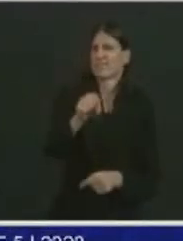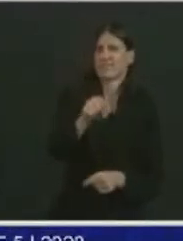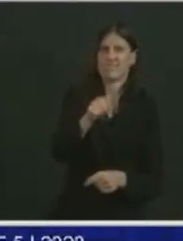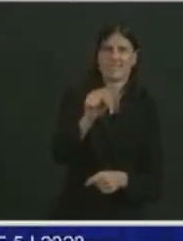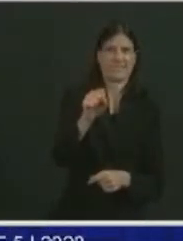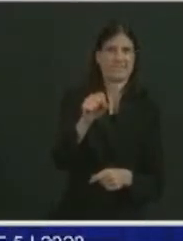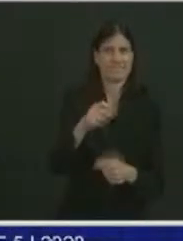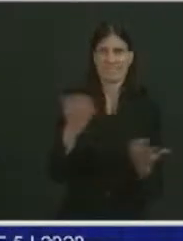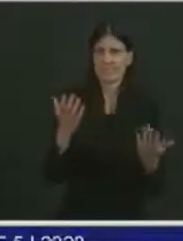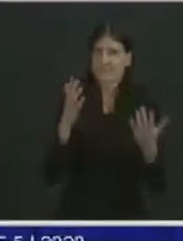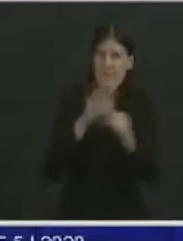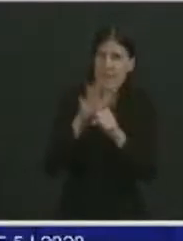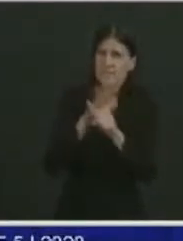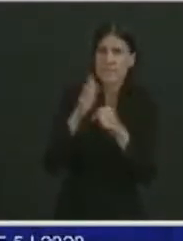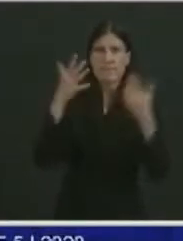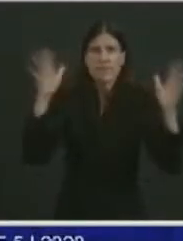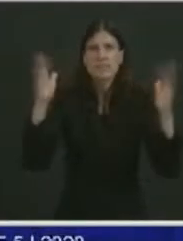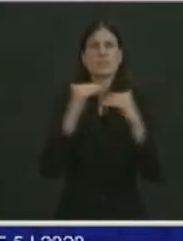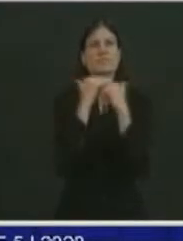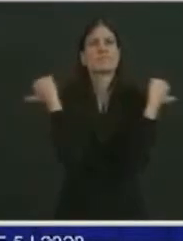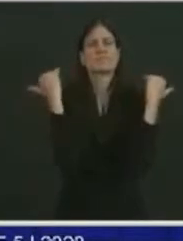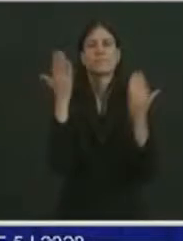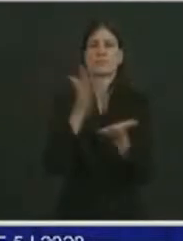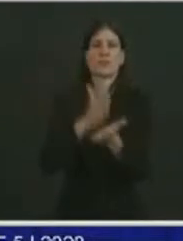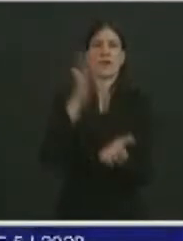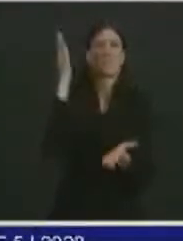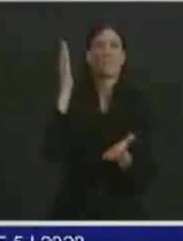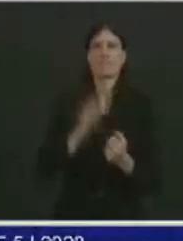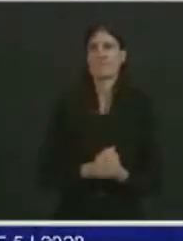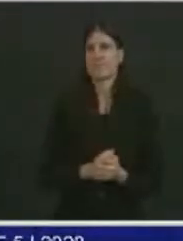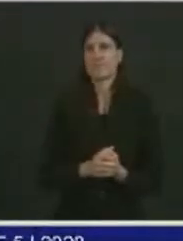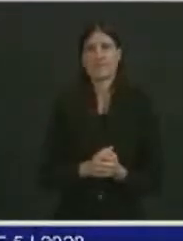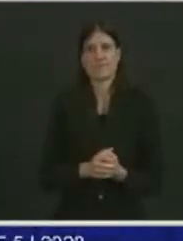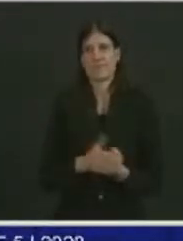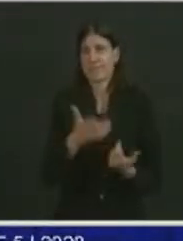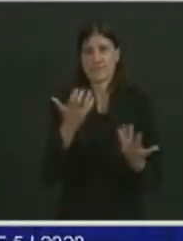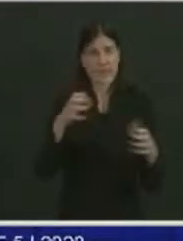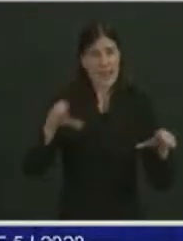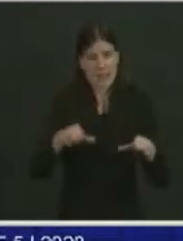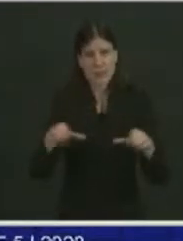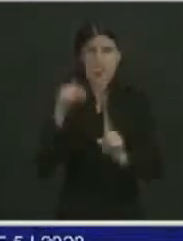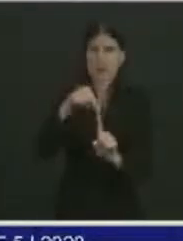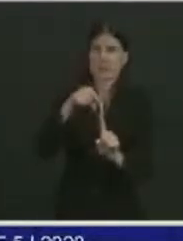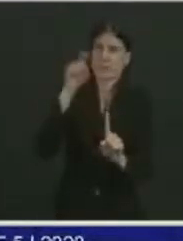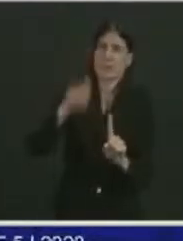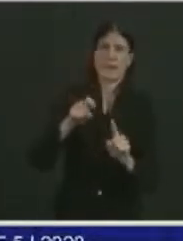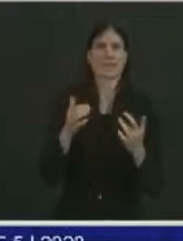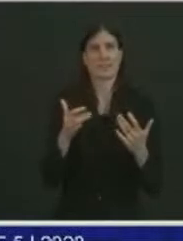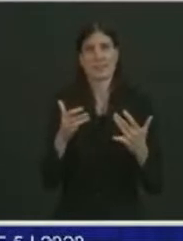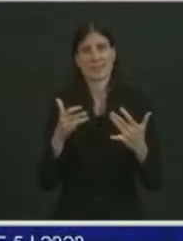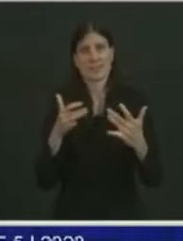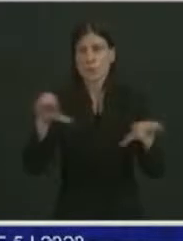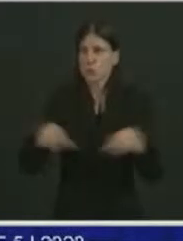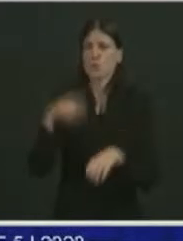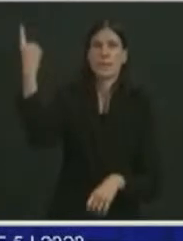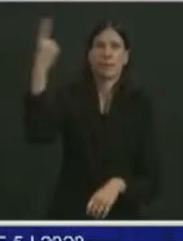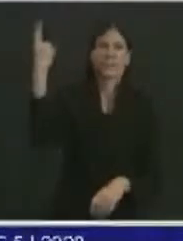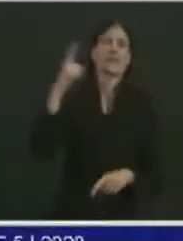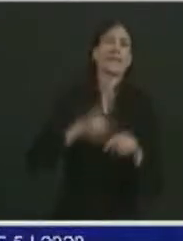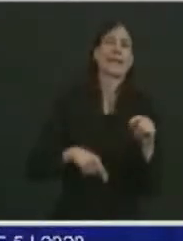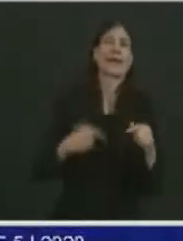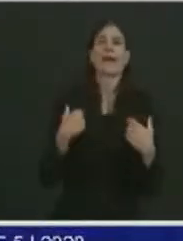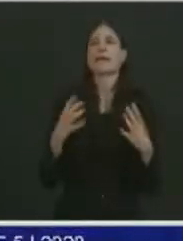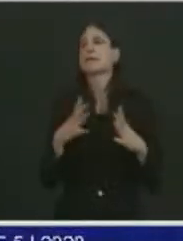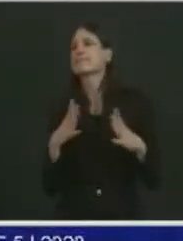take some action. The other thing is, at the protest last weekend, it